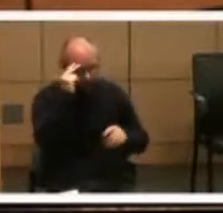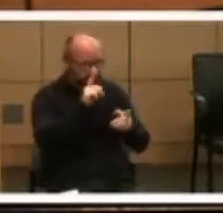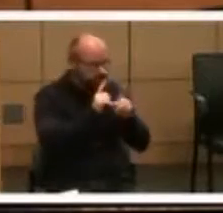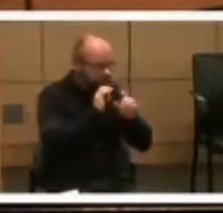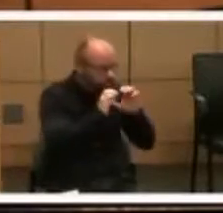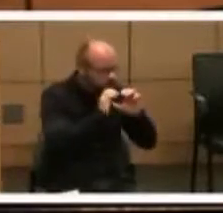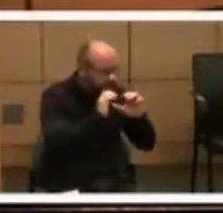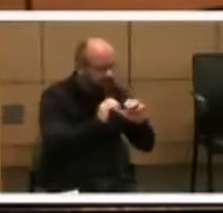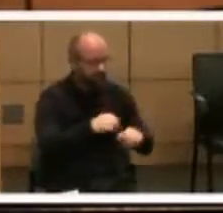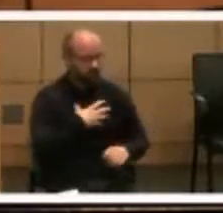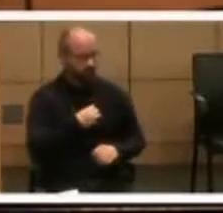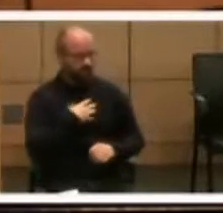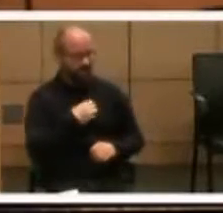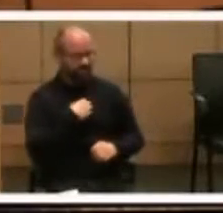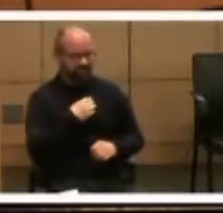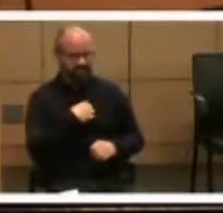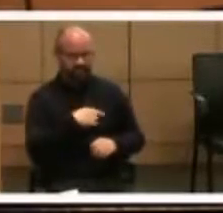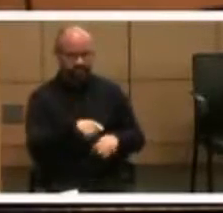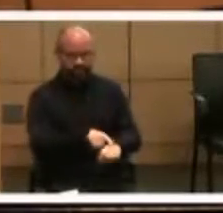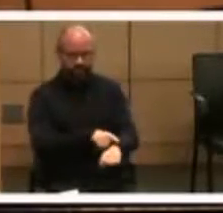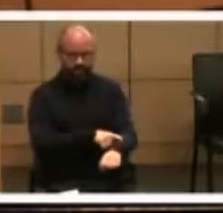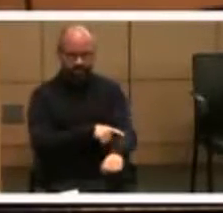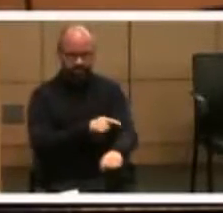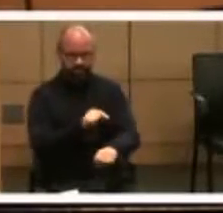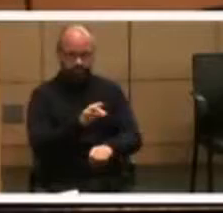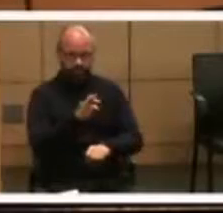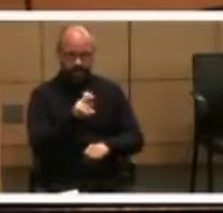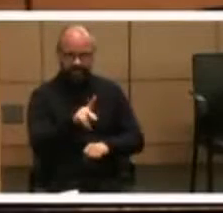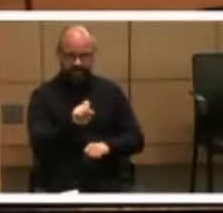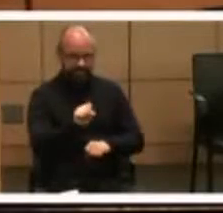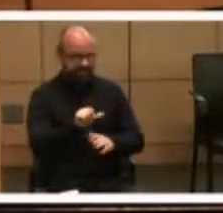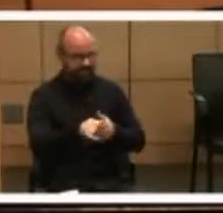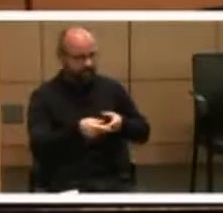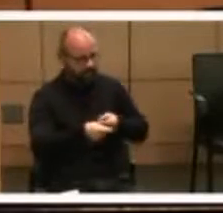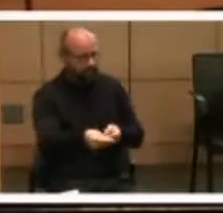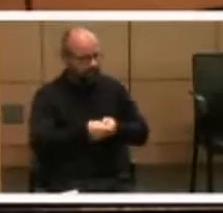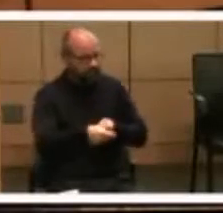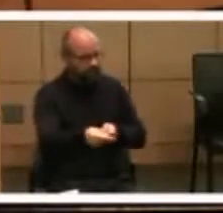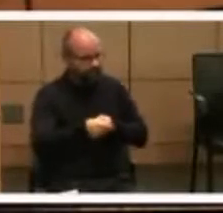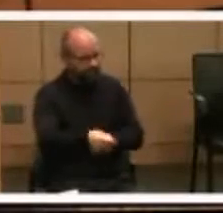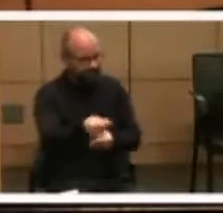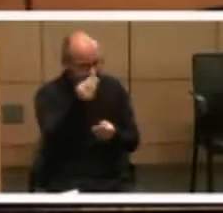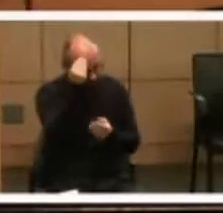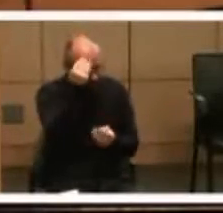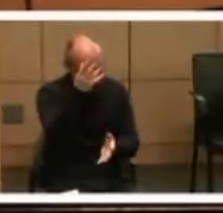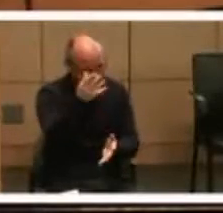tracts are those long axons, the tracts that deliver the information across different areas of the brain.